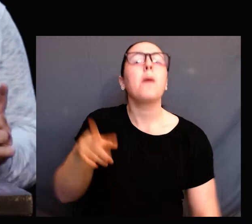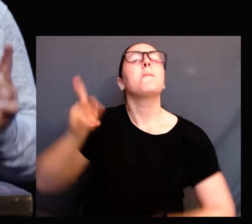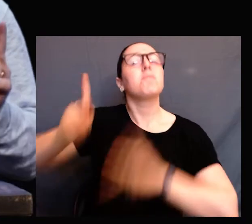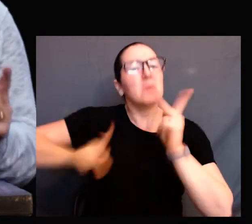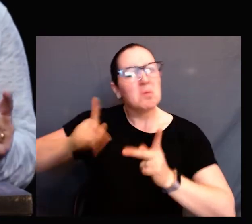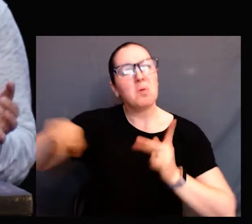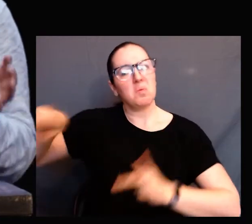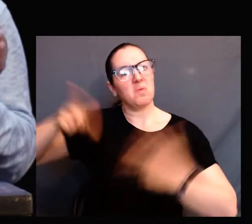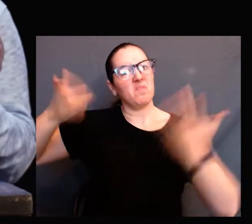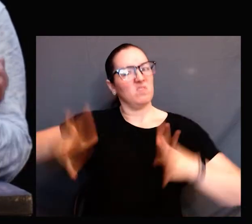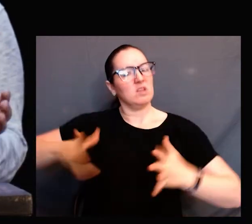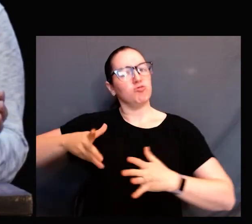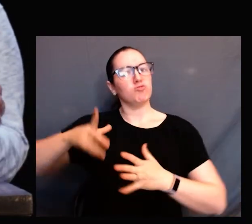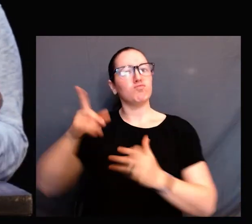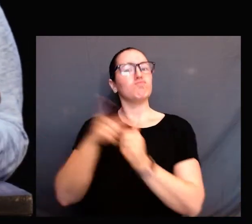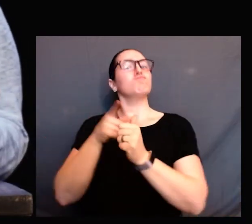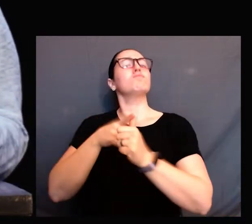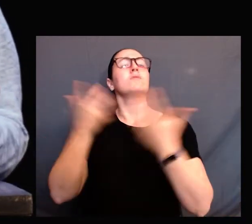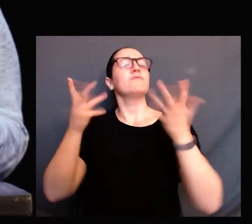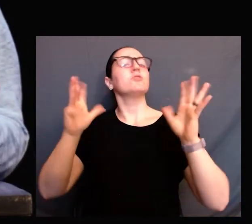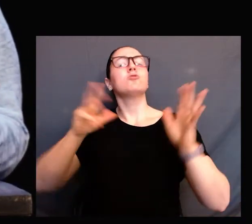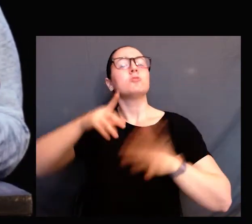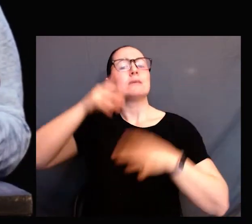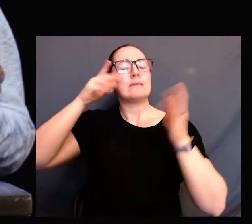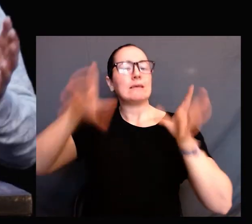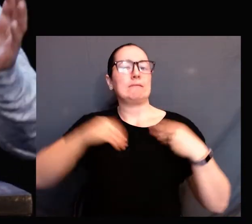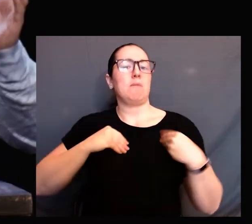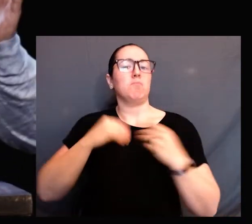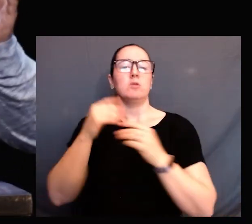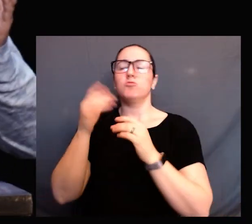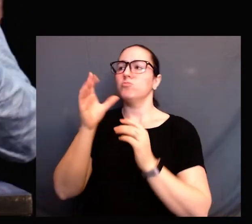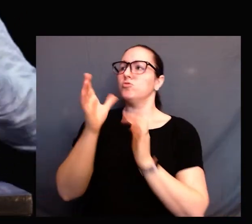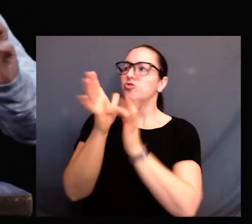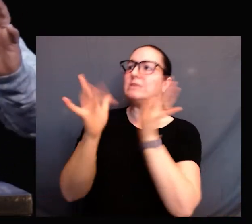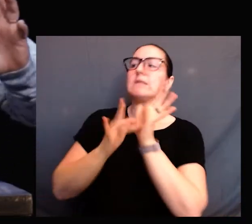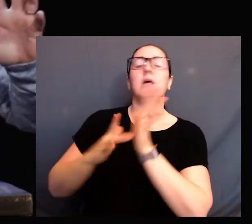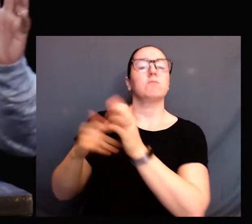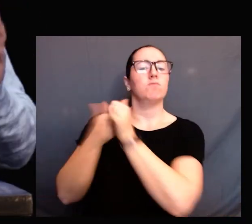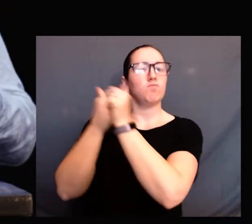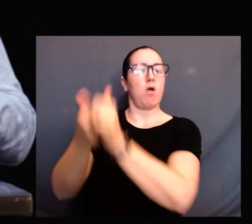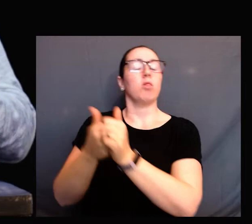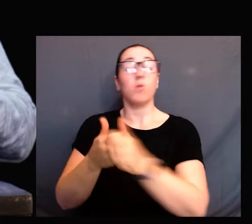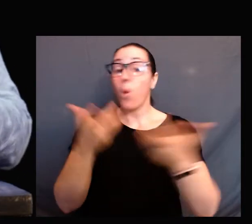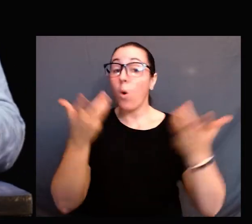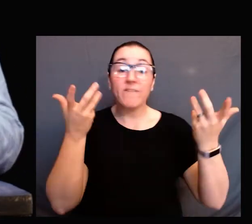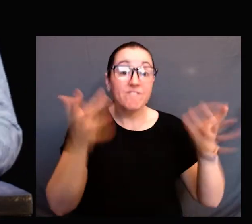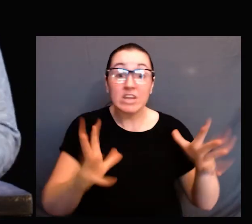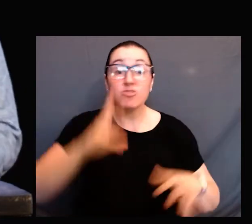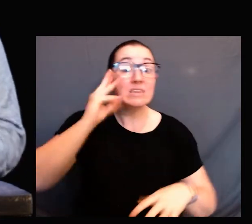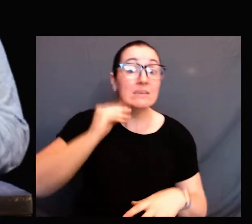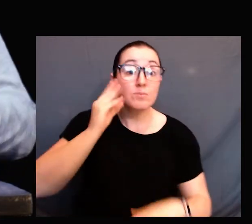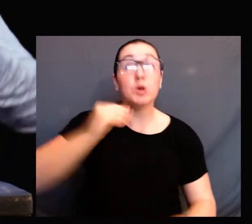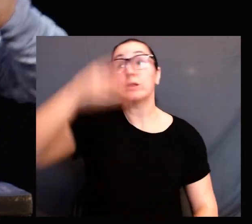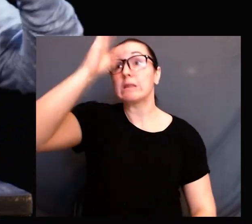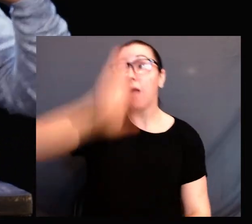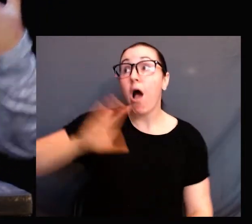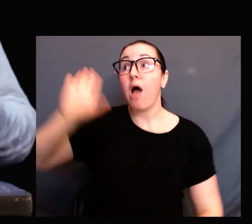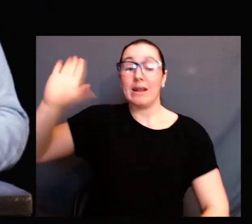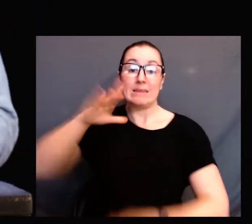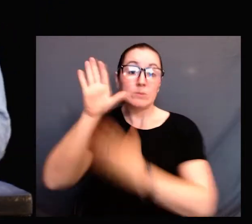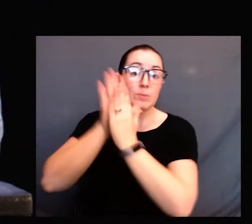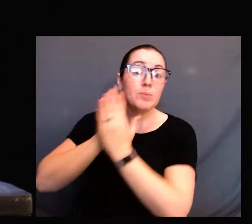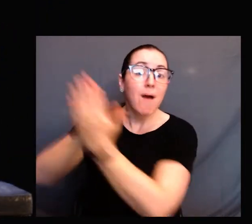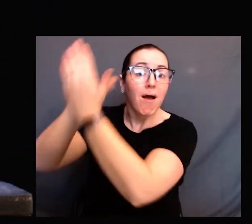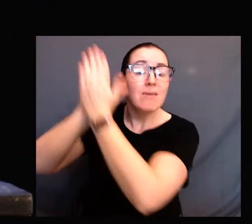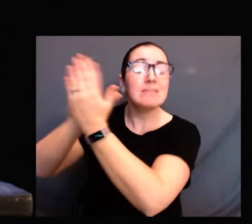the initial decision to follow Jesus, or they've had multiple what I would call God encounters,